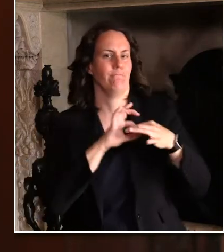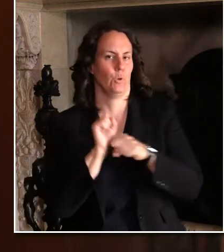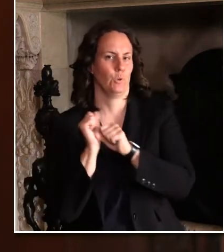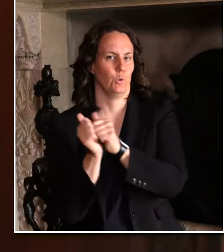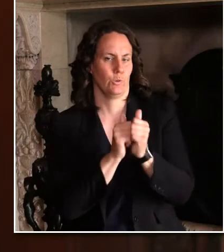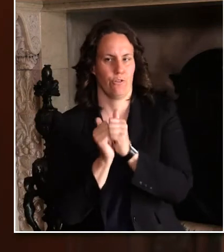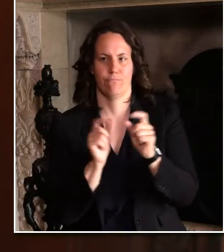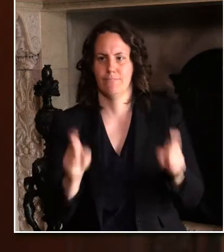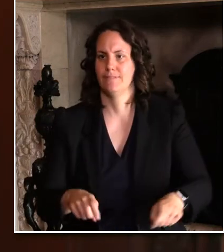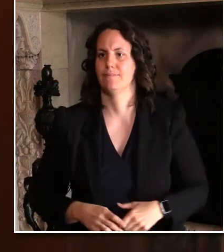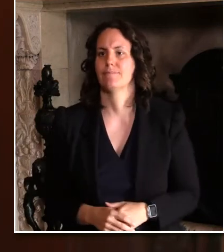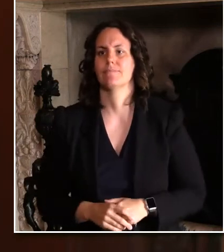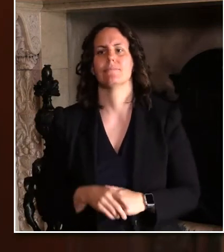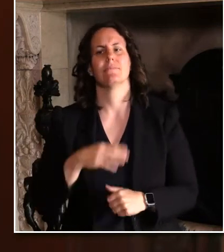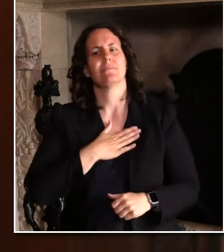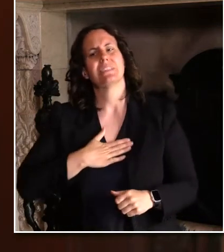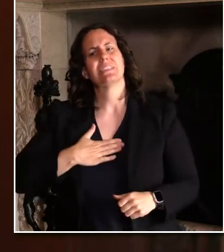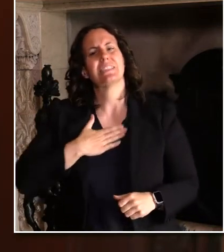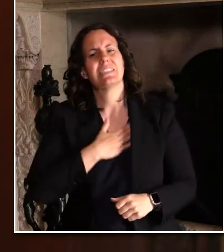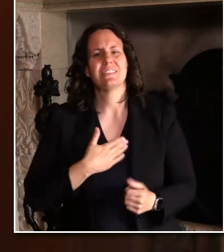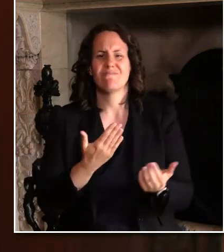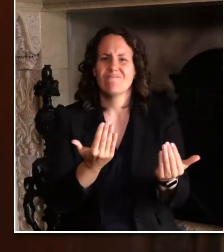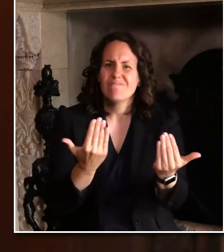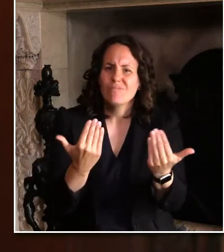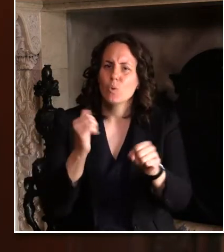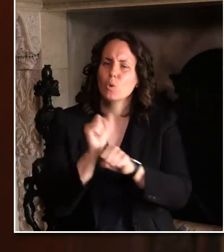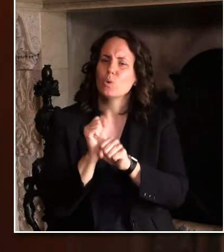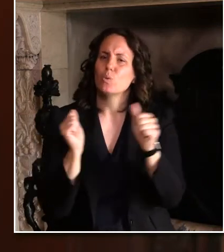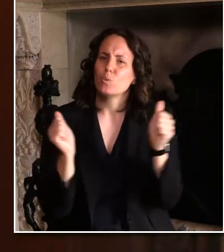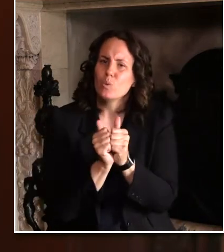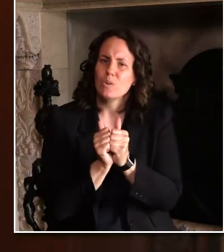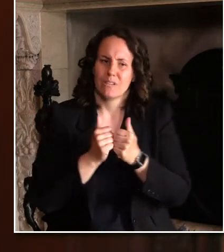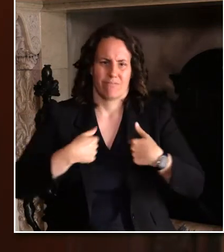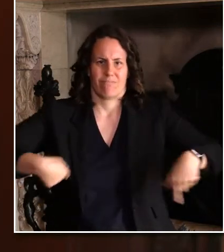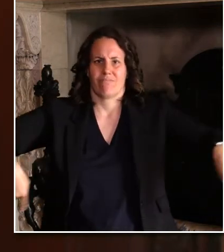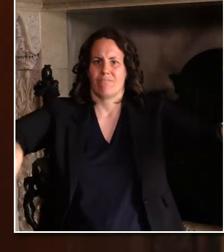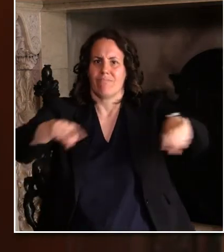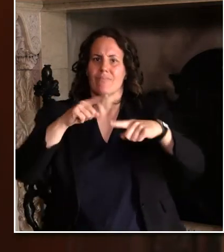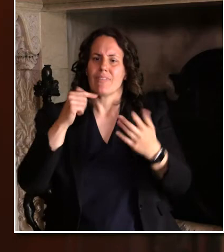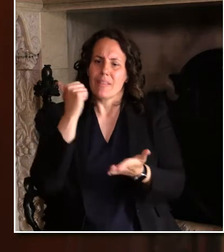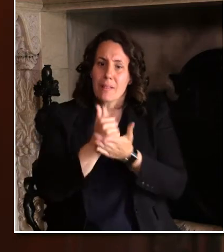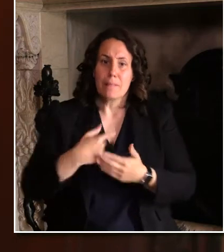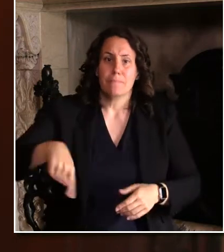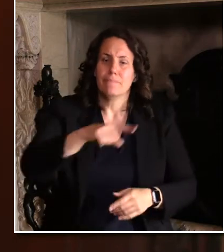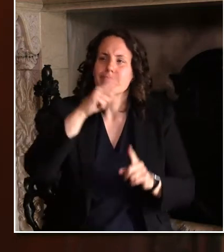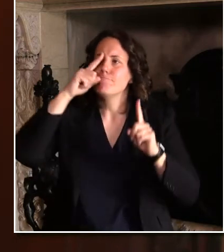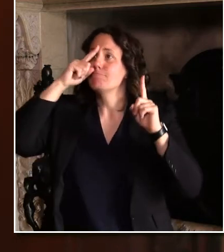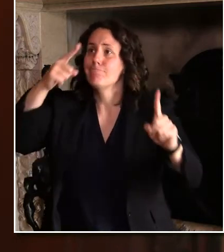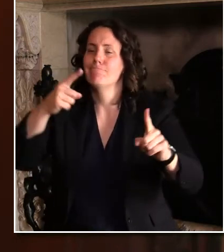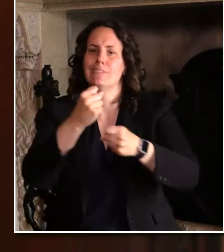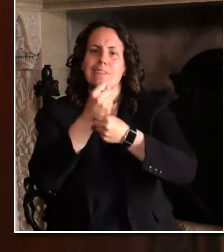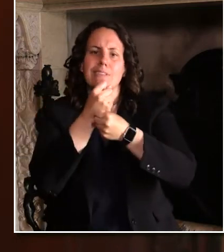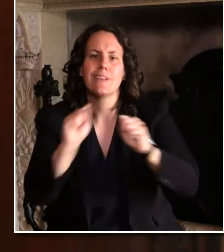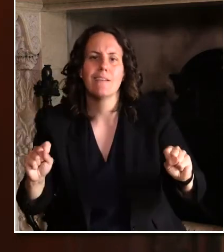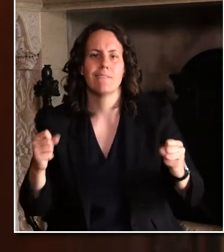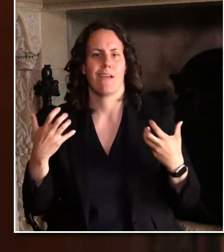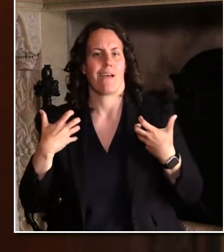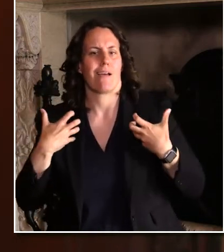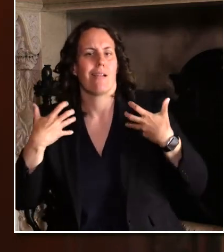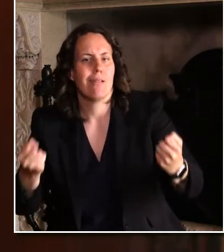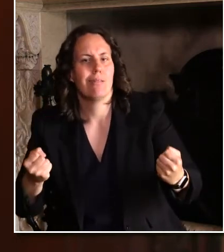you to come together to bond in our common goal of safety and health and recovery, and to reject hateful